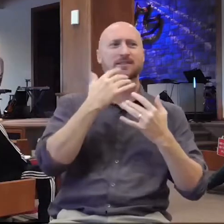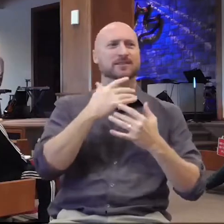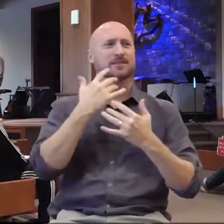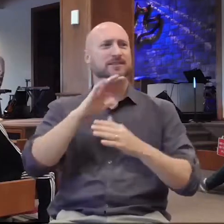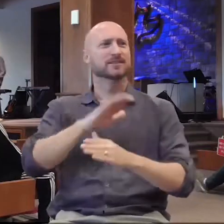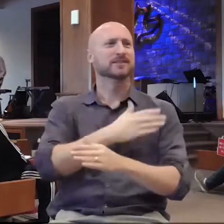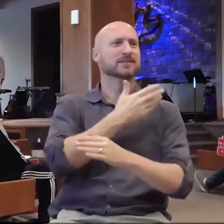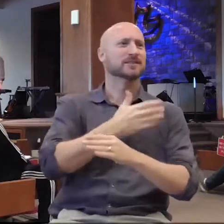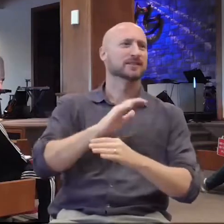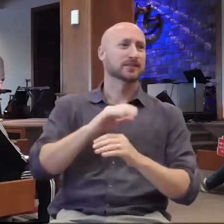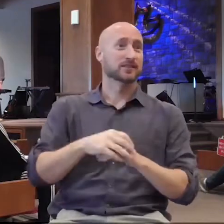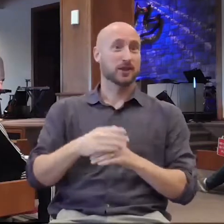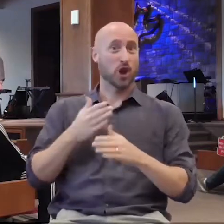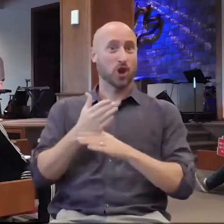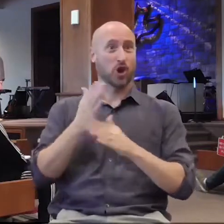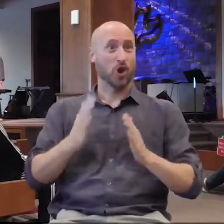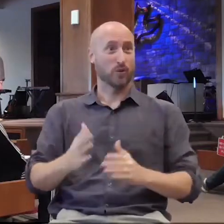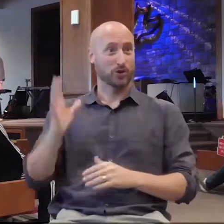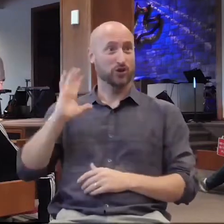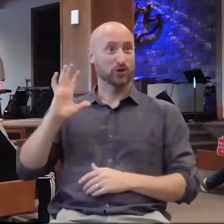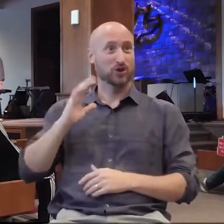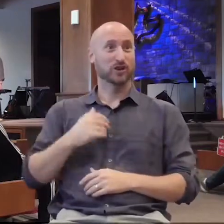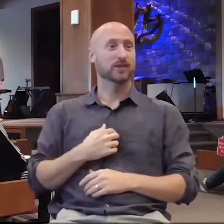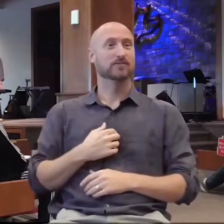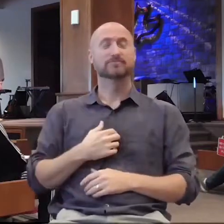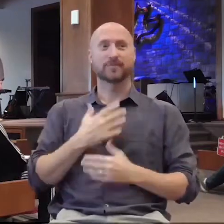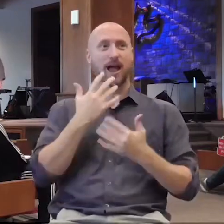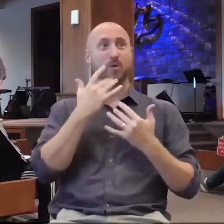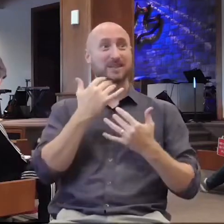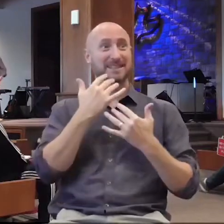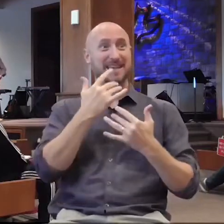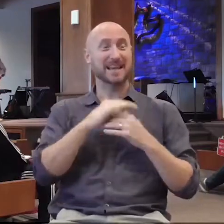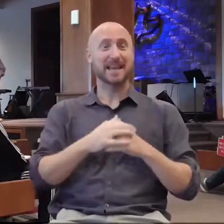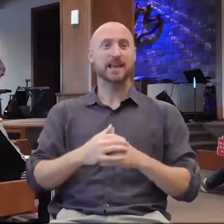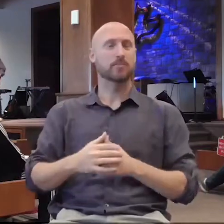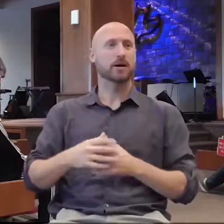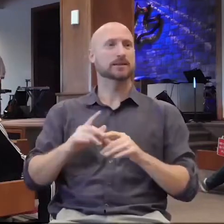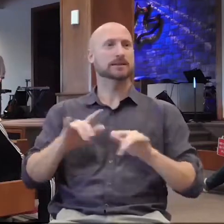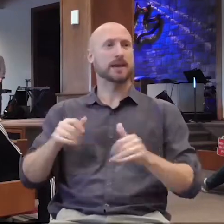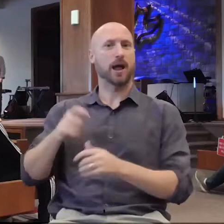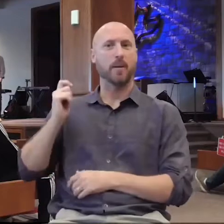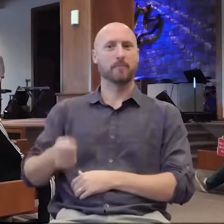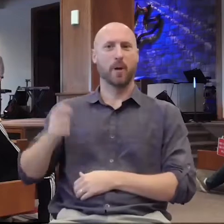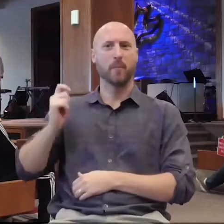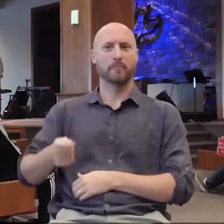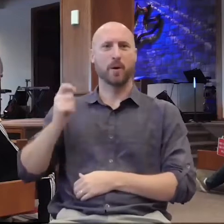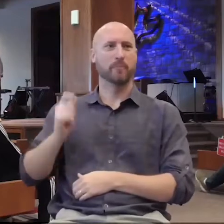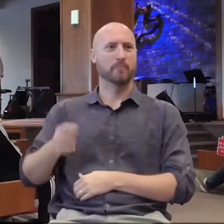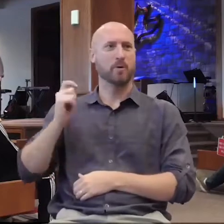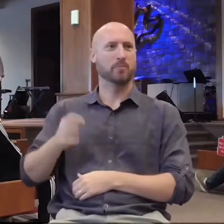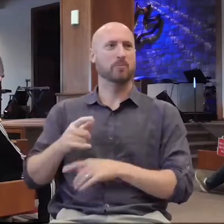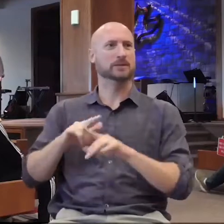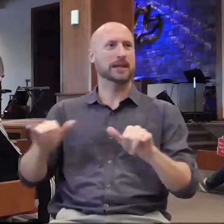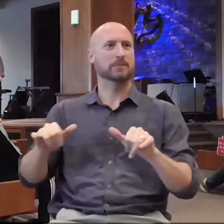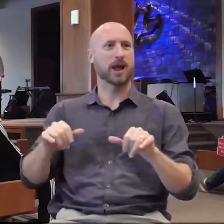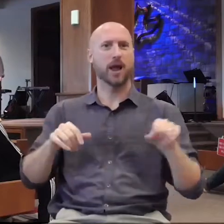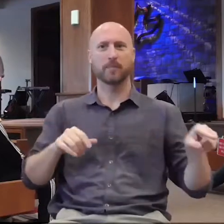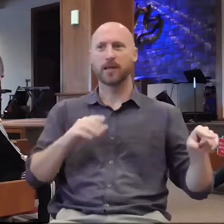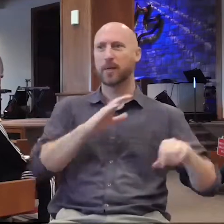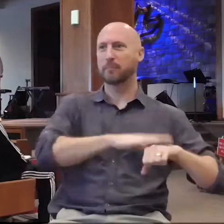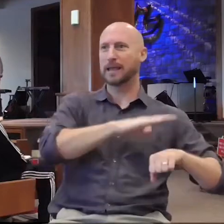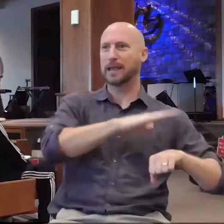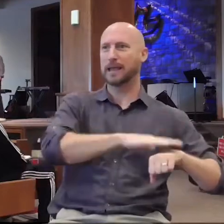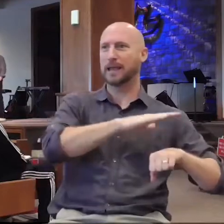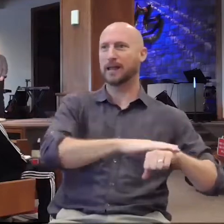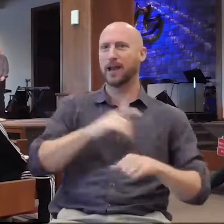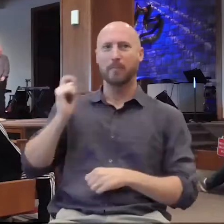penny nails, and I was singing. I was beating in time with the song as I was, you know. You're just singing, you know, just it was something that